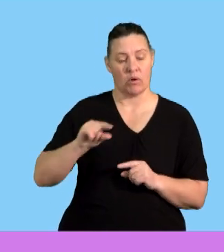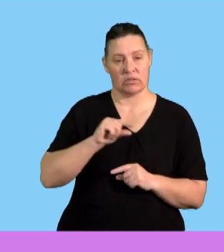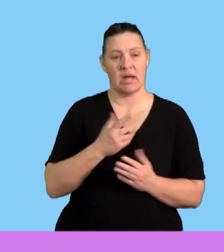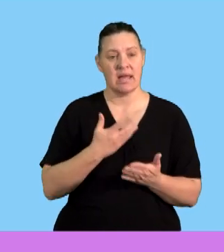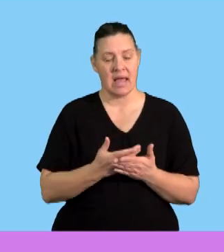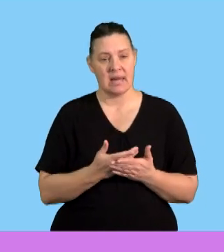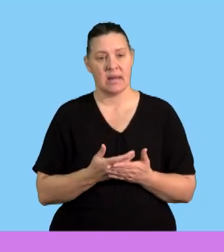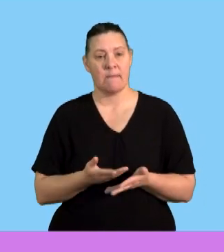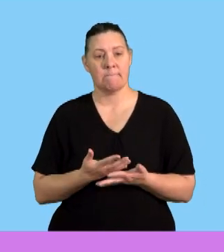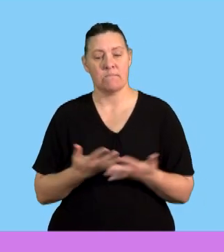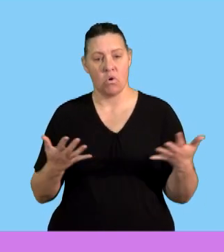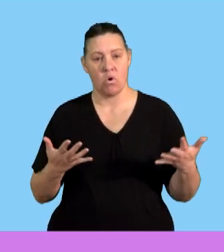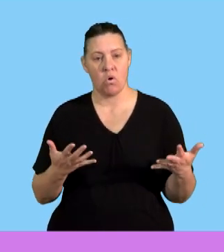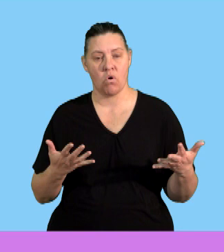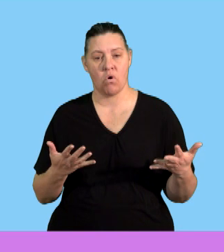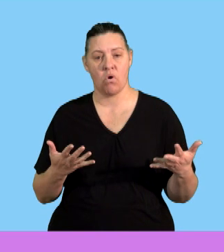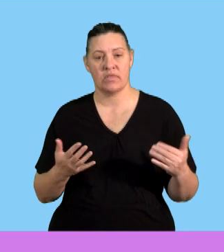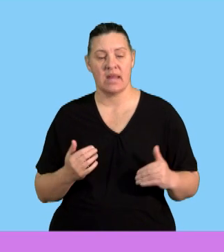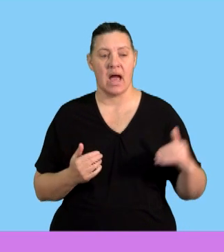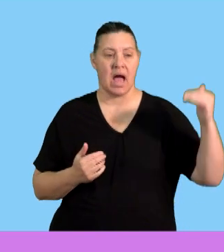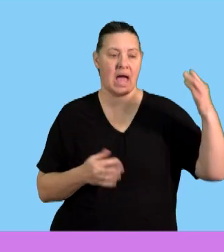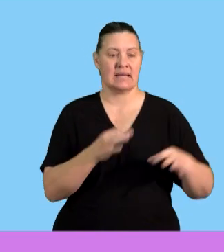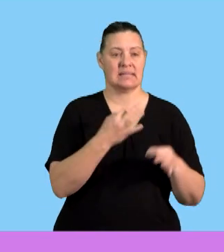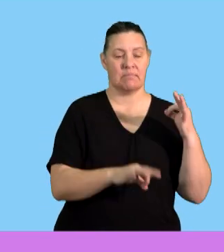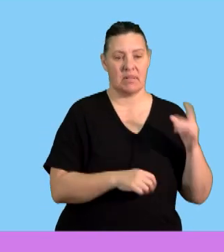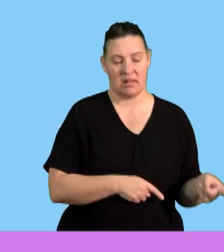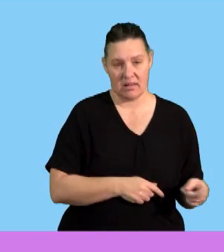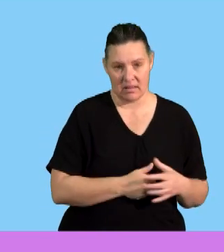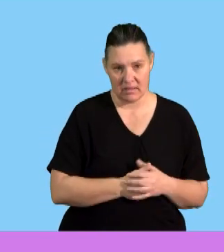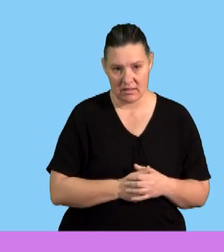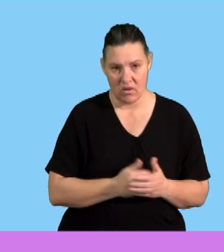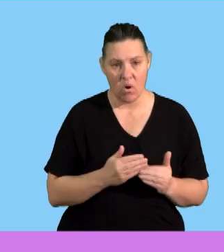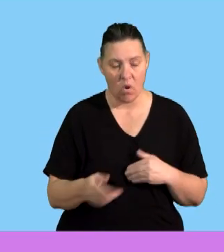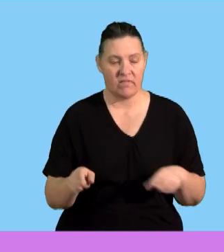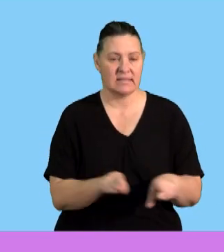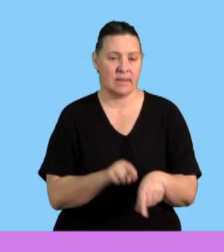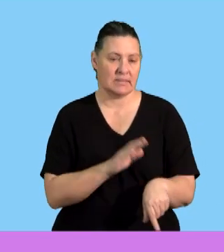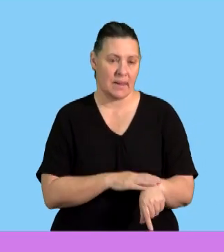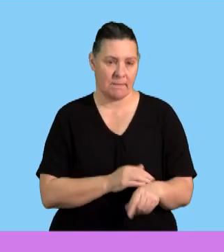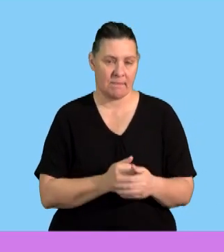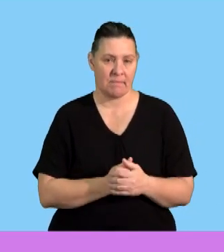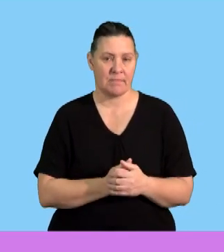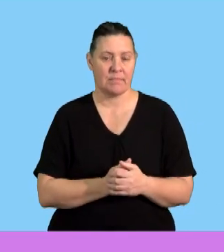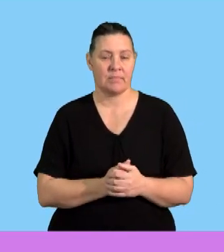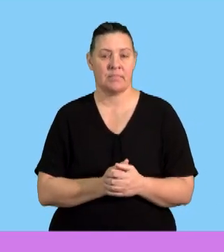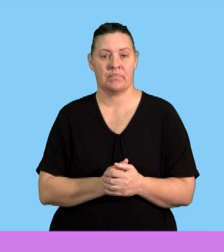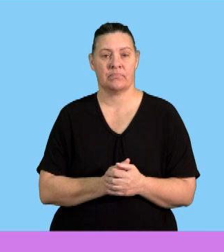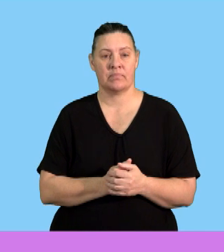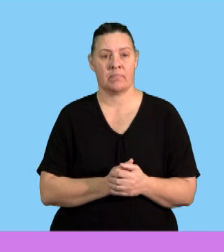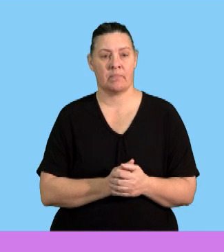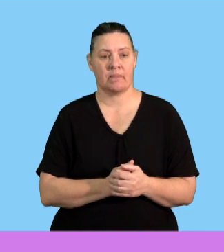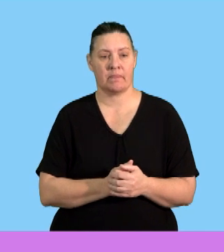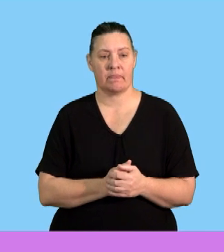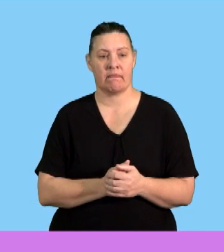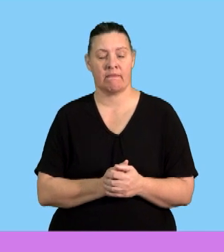compounded, could yield more than a higher simple interest rate over the same period. Now, remember